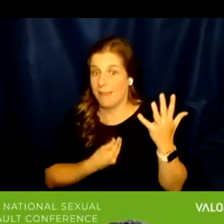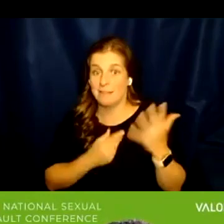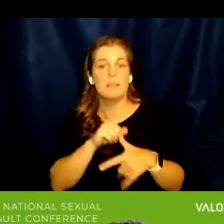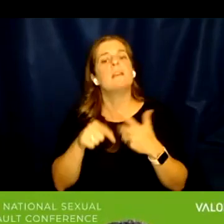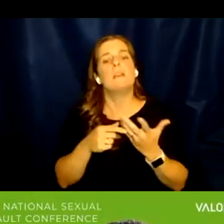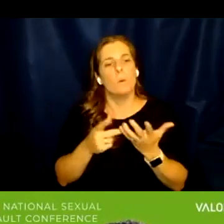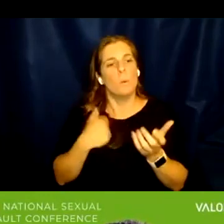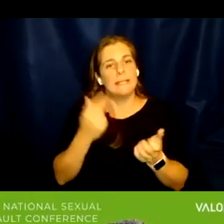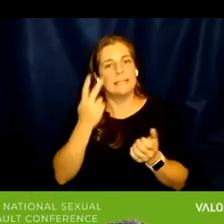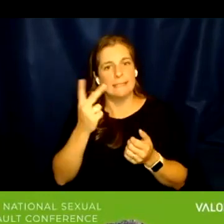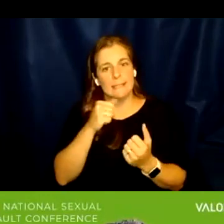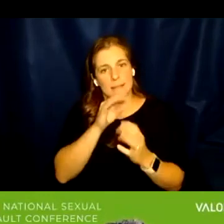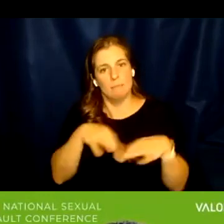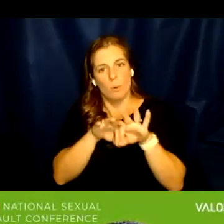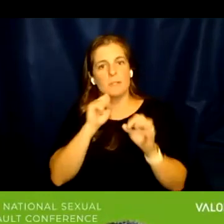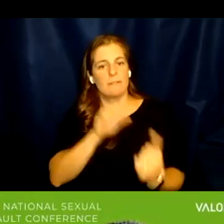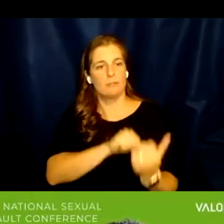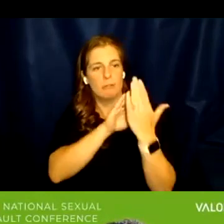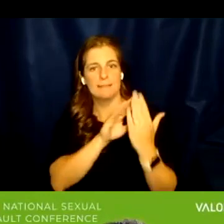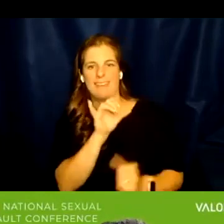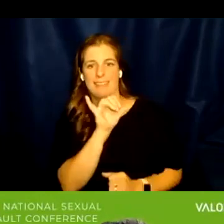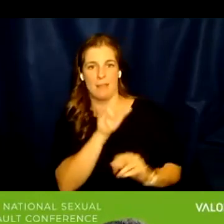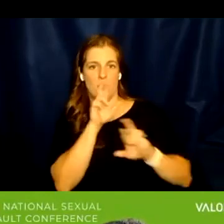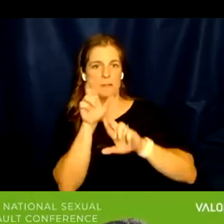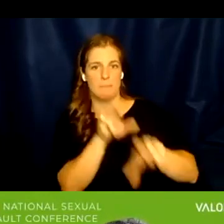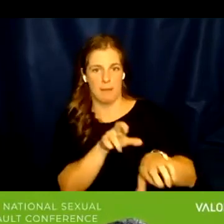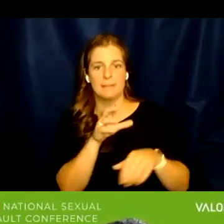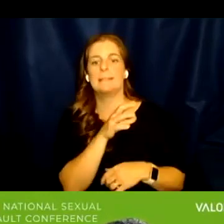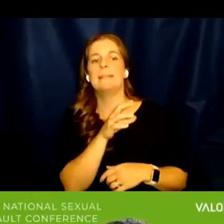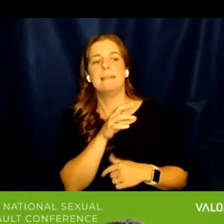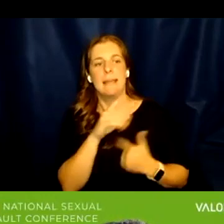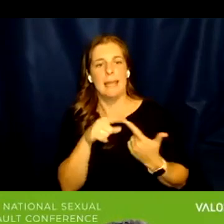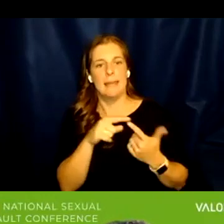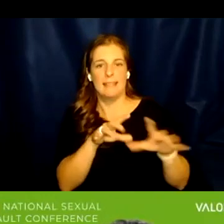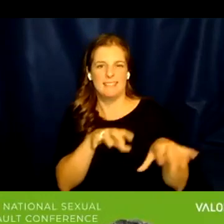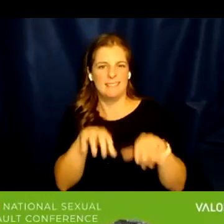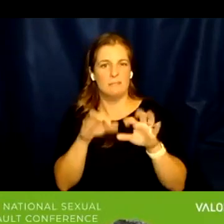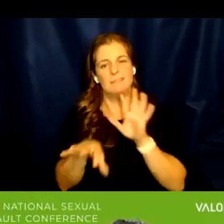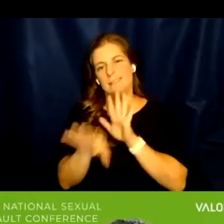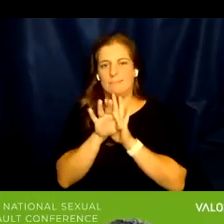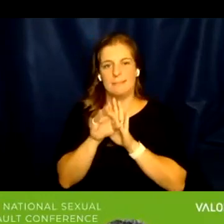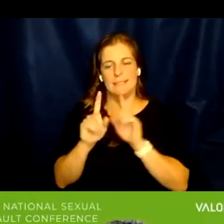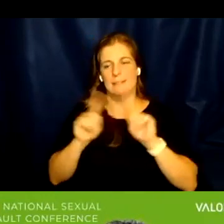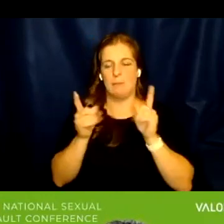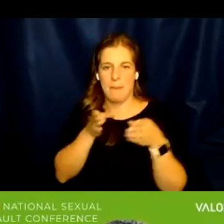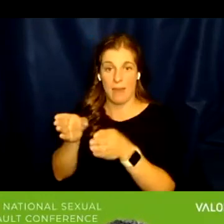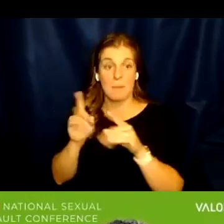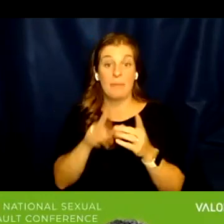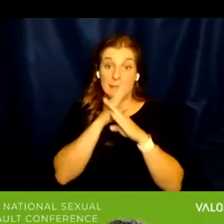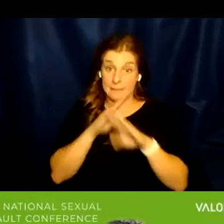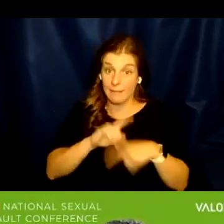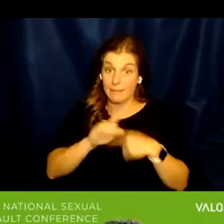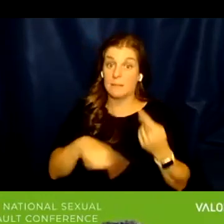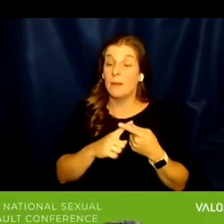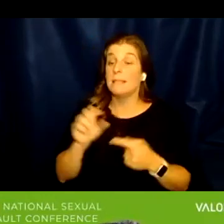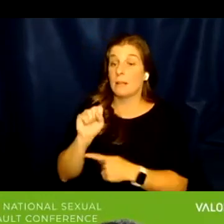of addressing that response and taking a different path. That the silence around sexual violence